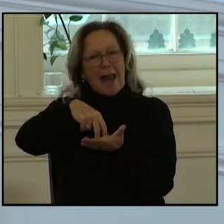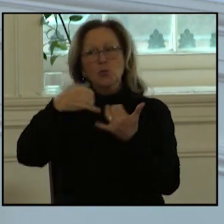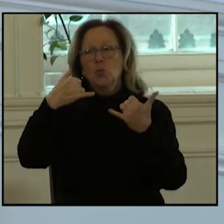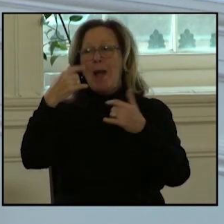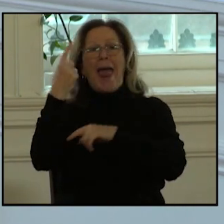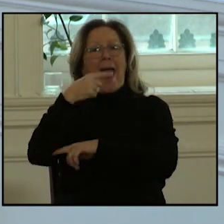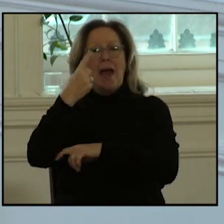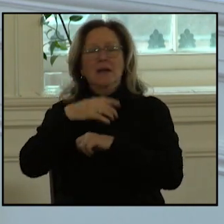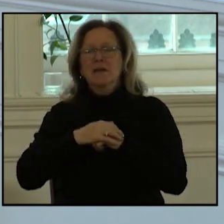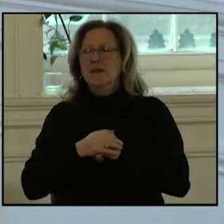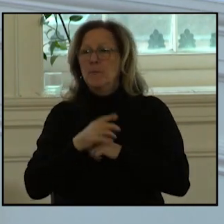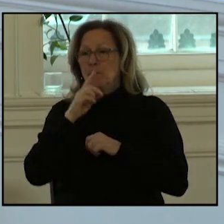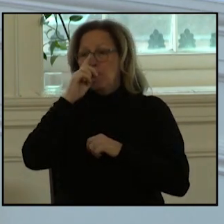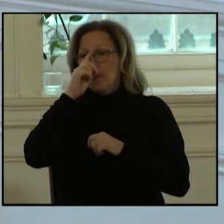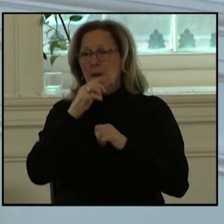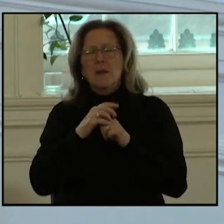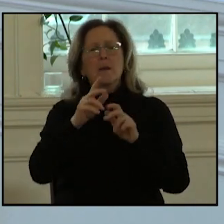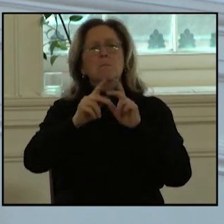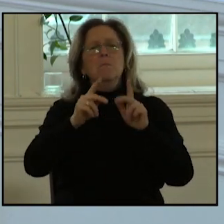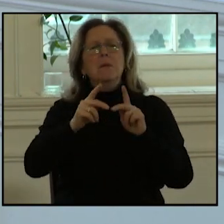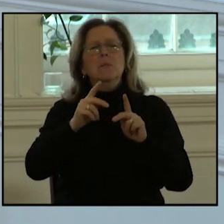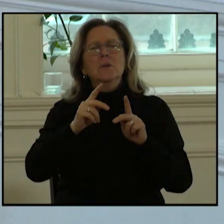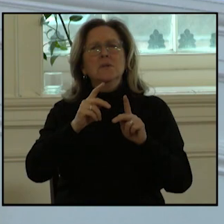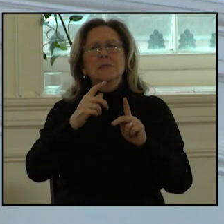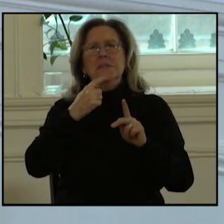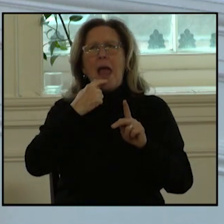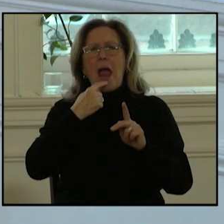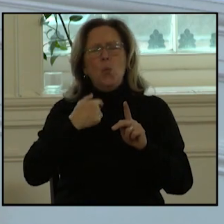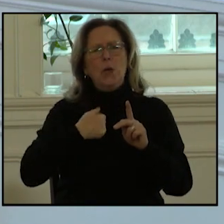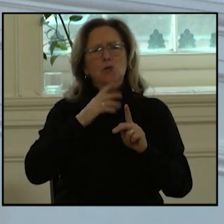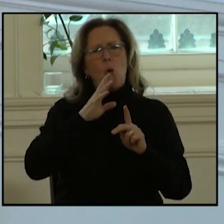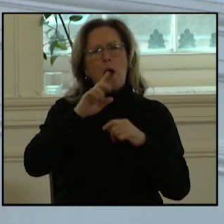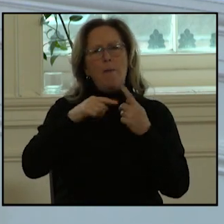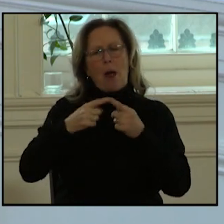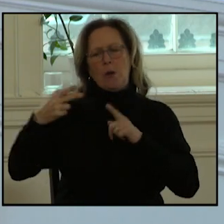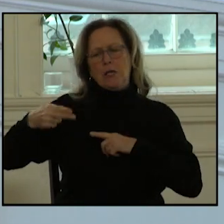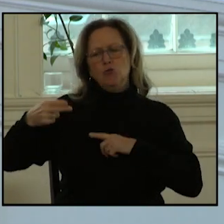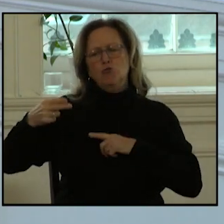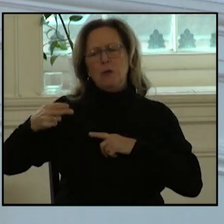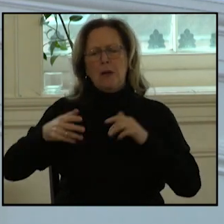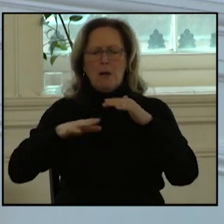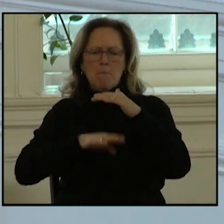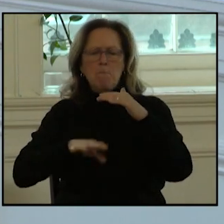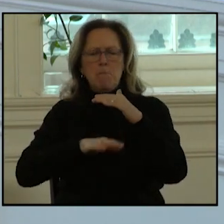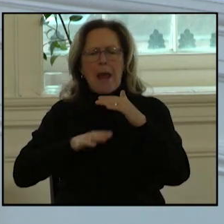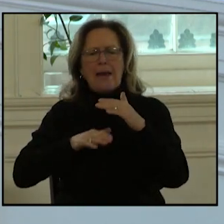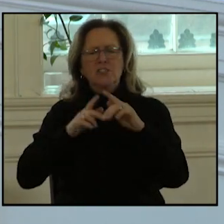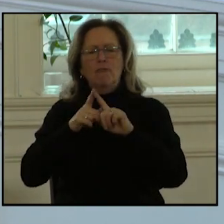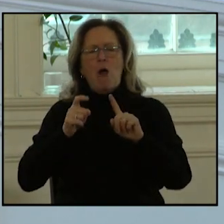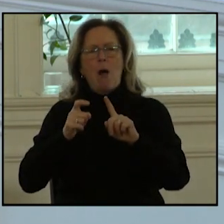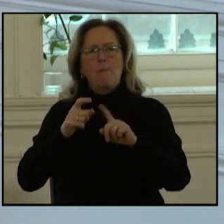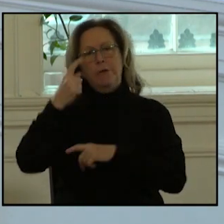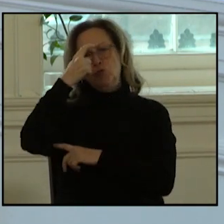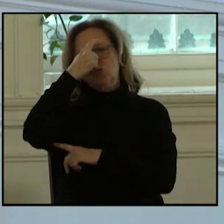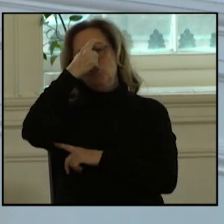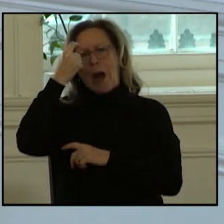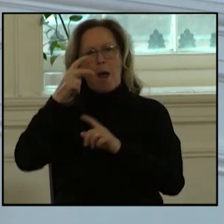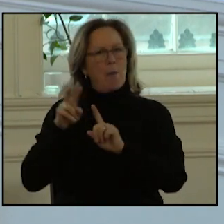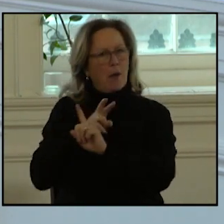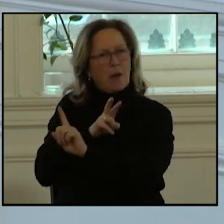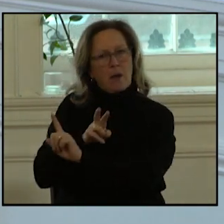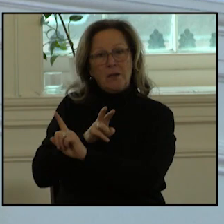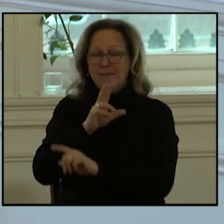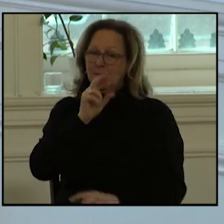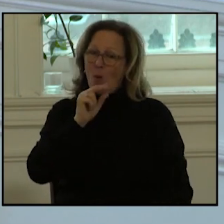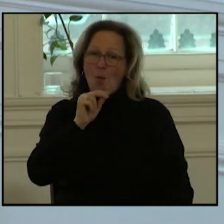we're talking about our history, we're doing it from a trauma-based situation. And that's not the case. That's what we're trying to change. We're